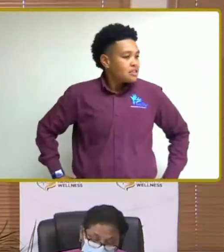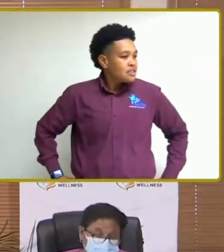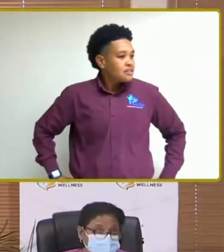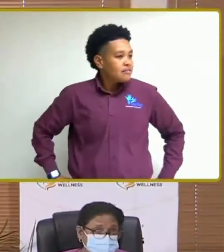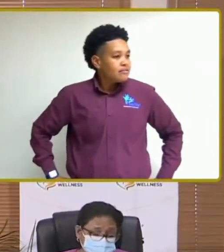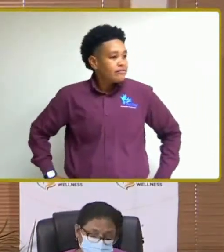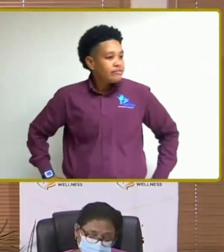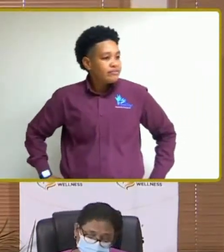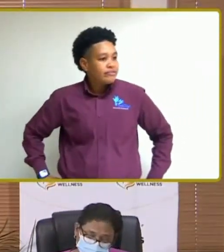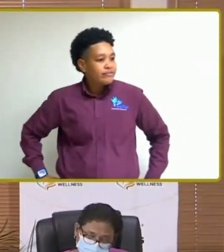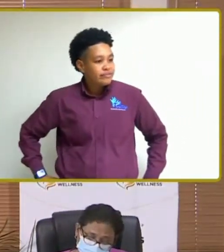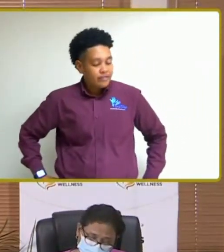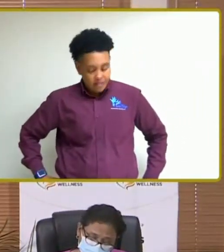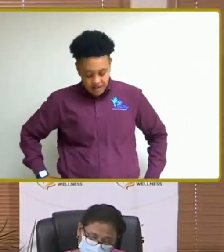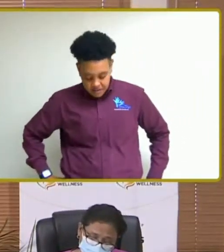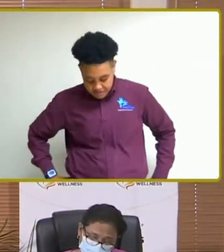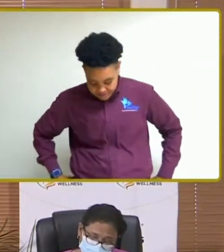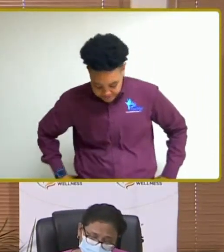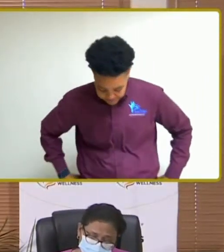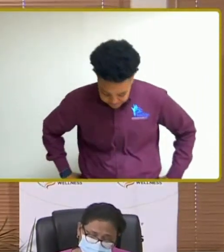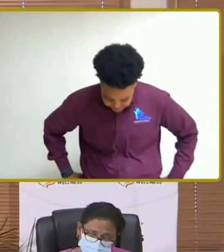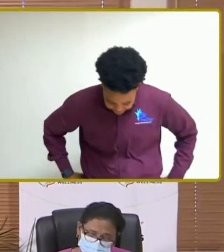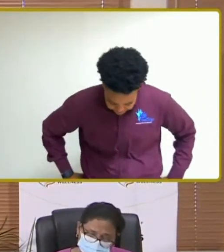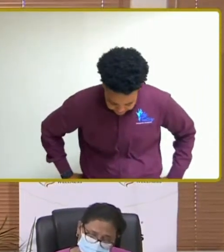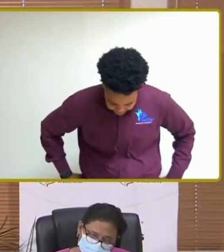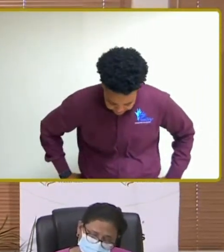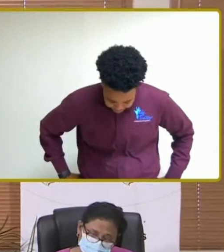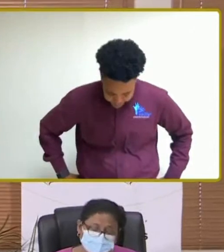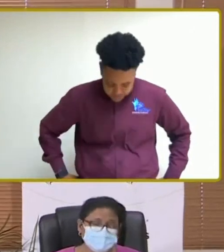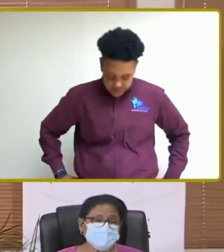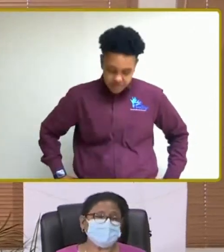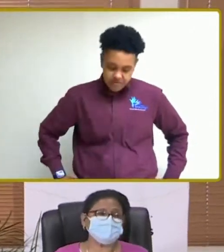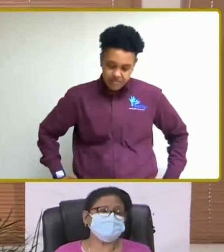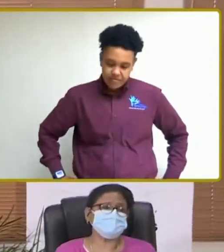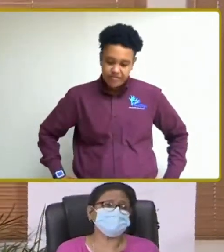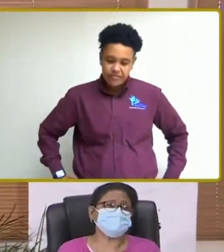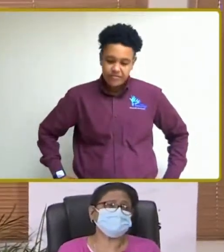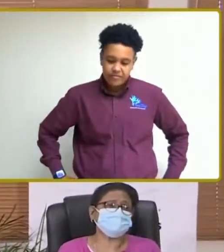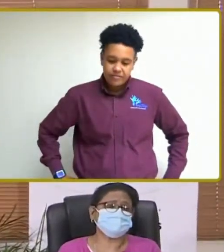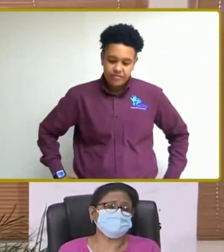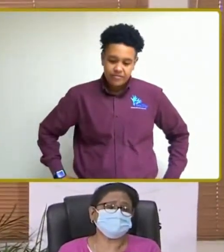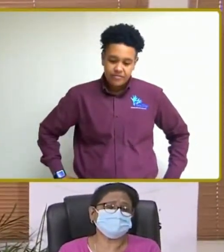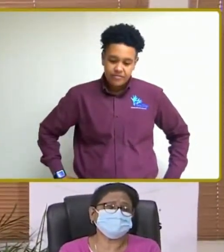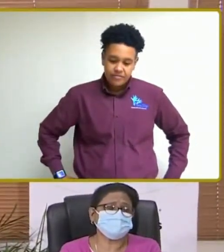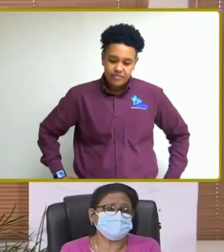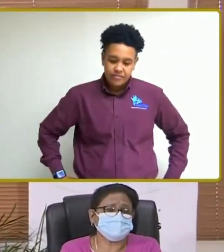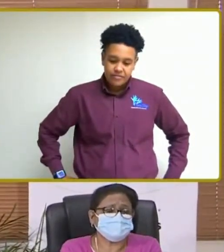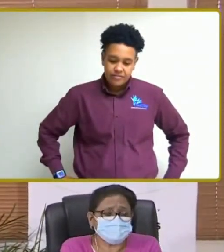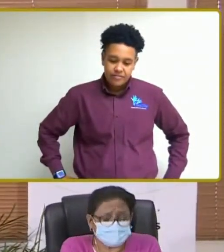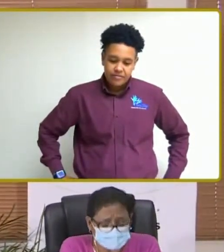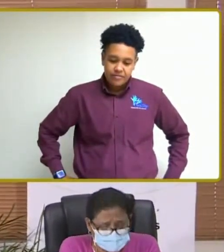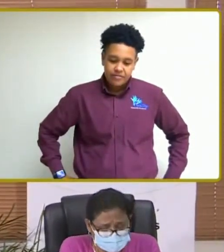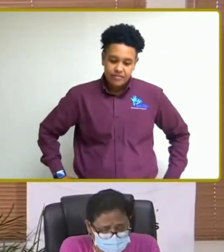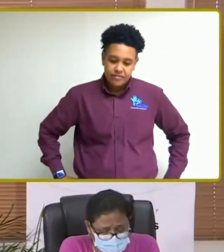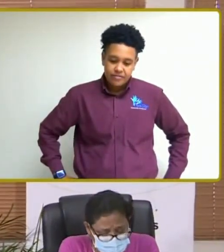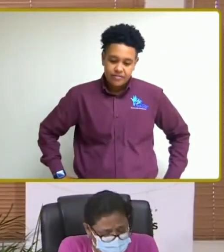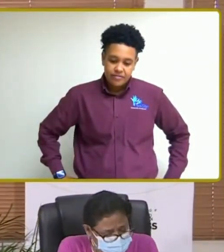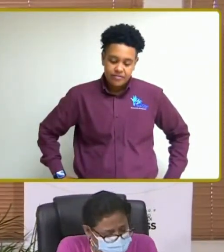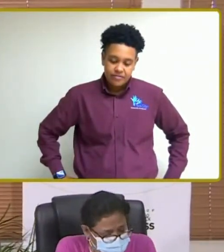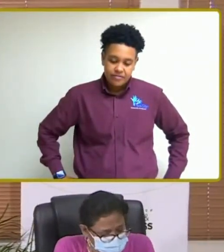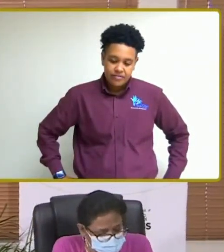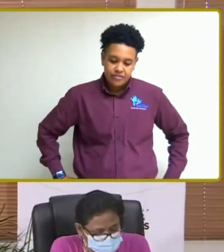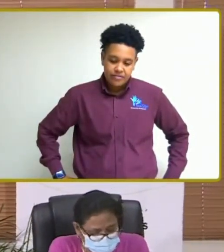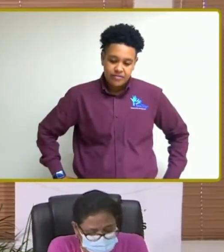All right. In terms of the reporting of the severe